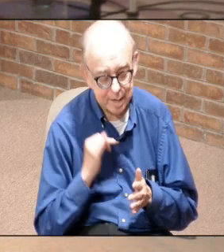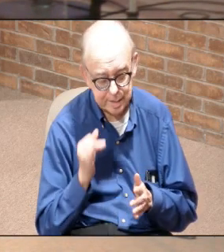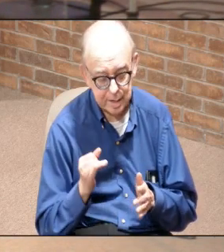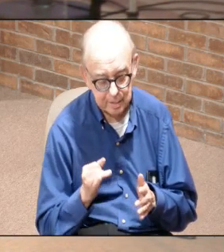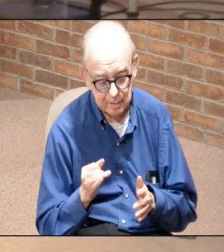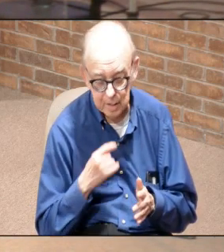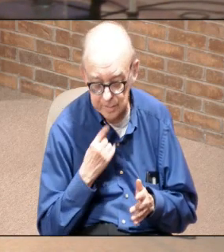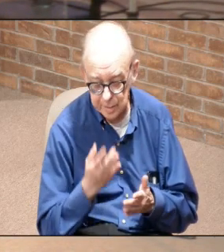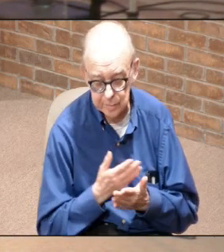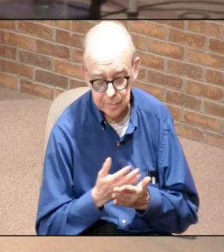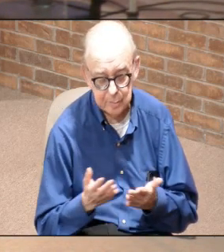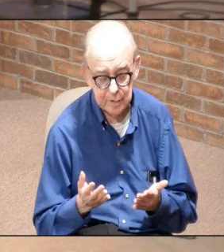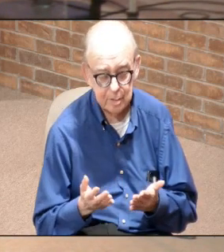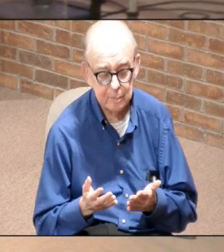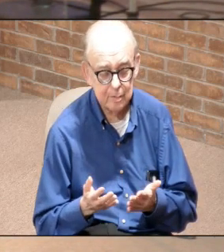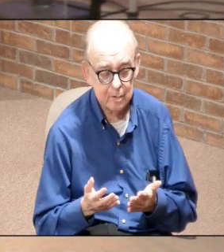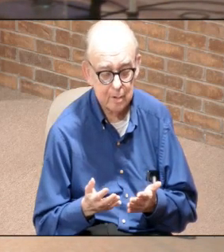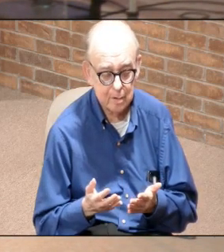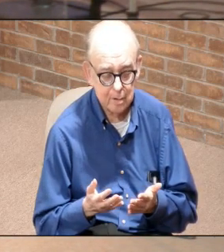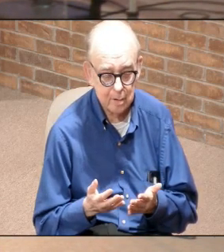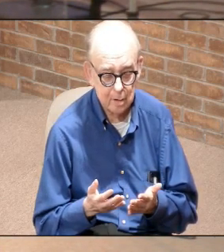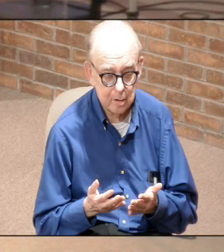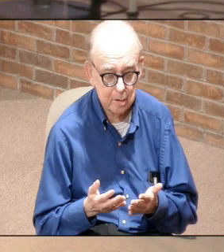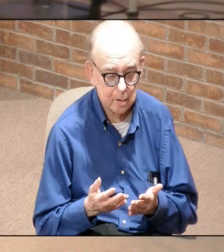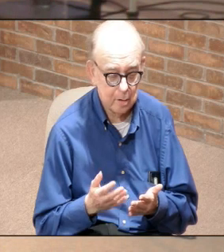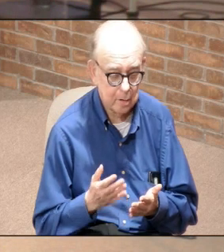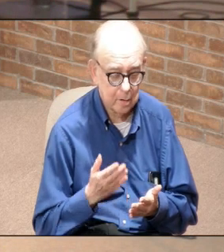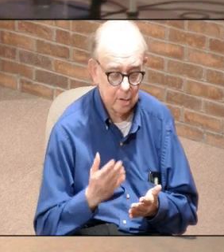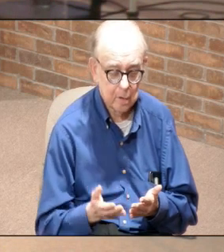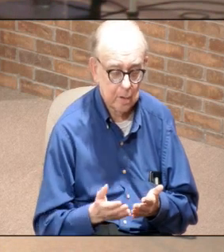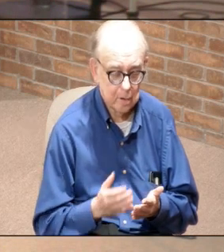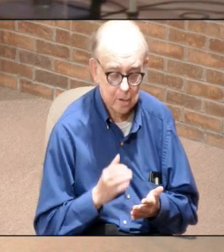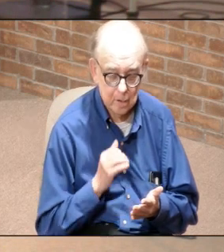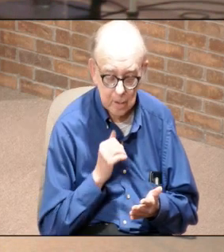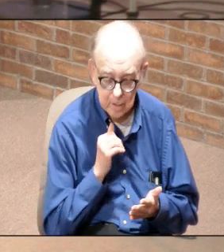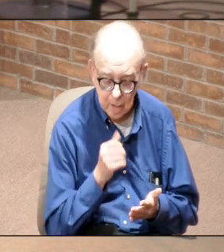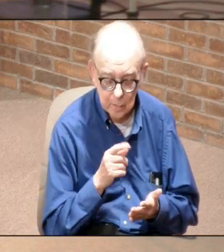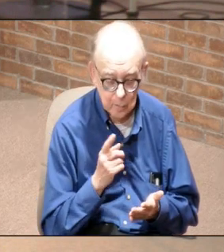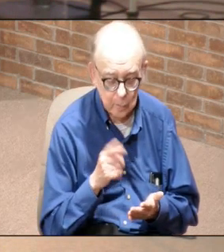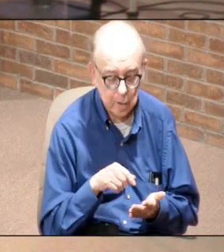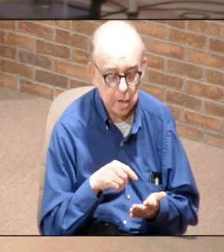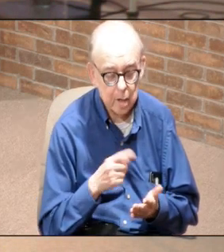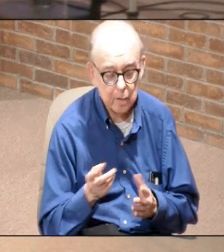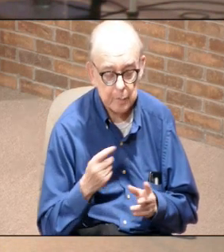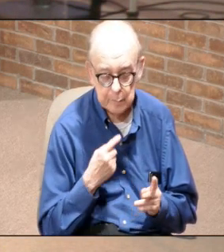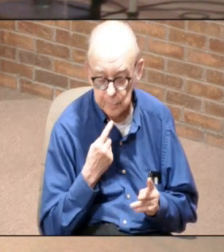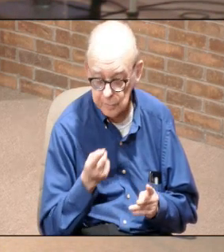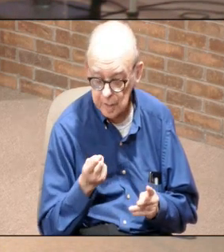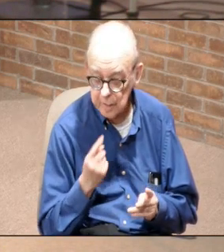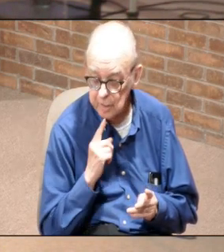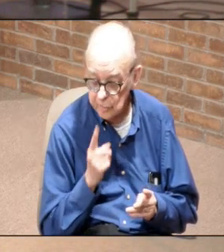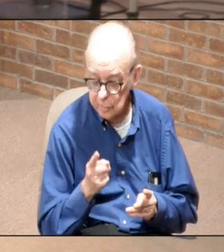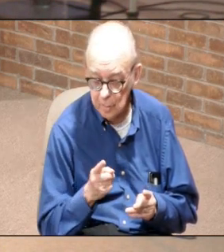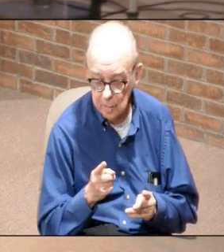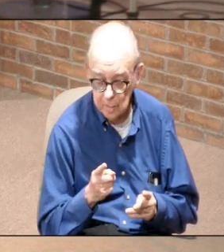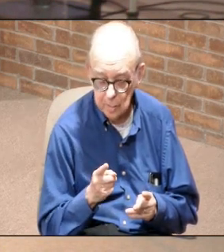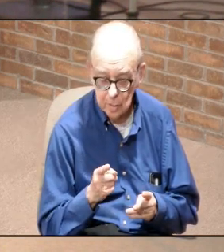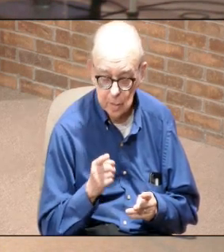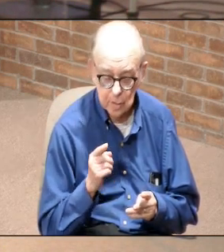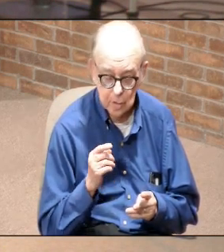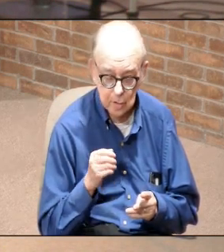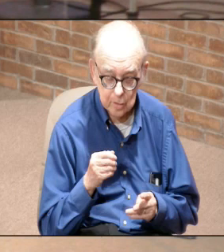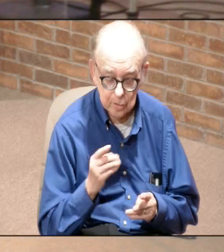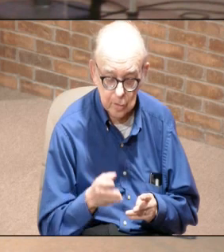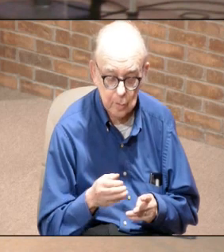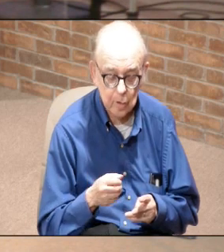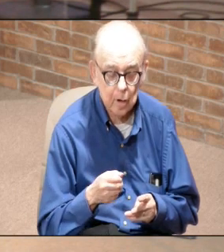And may I say this to you? You are not what other people say you are. You are who God